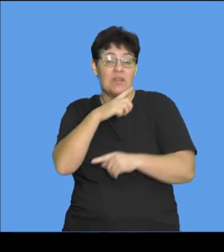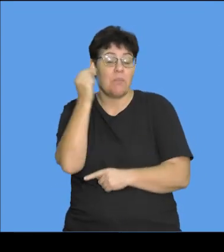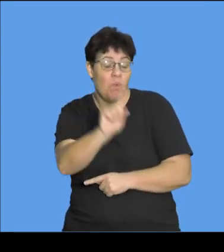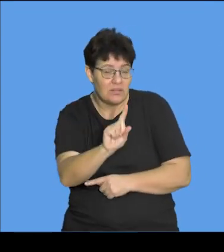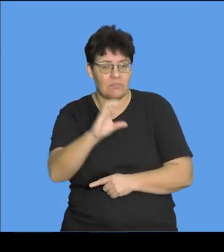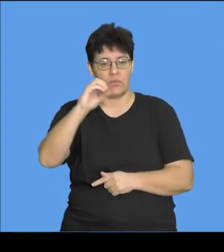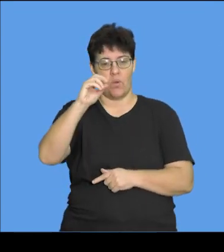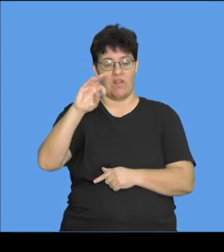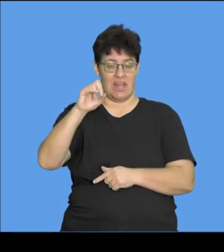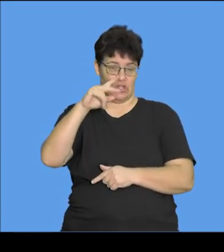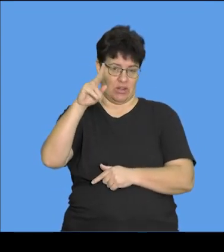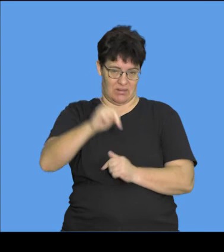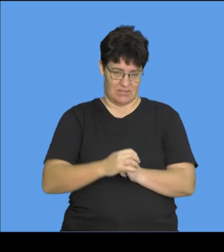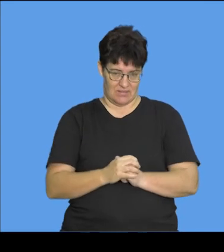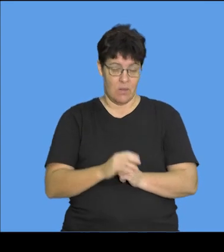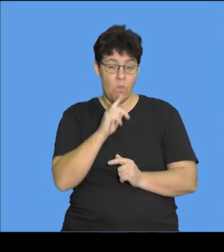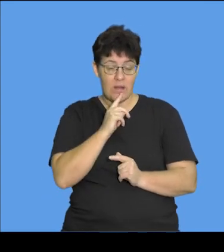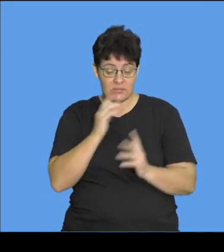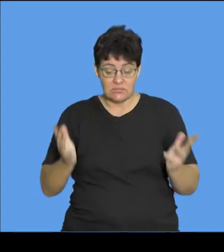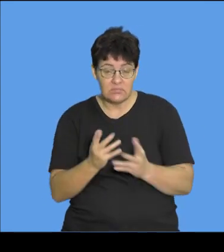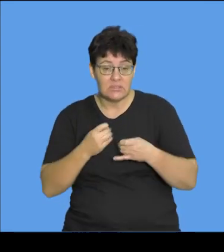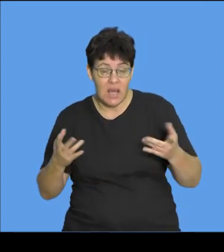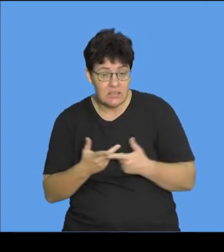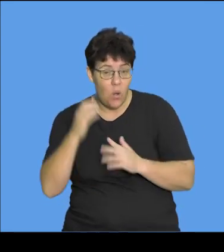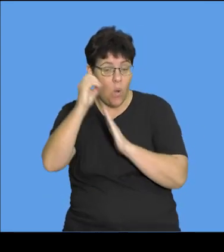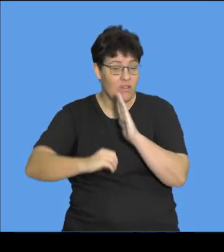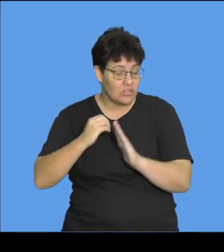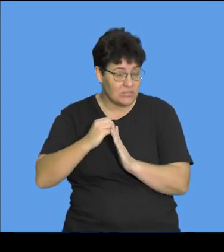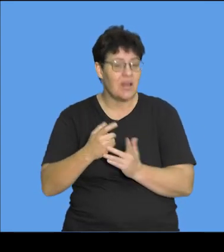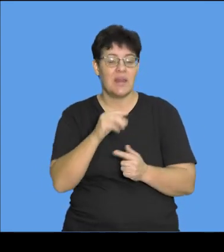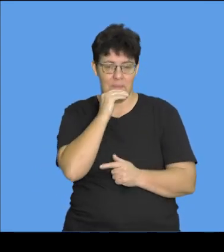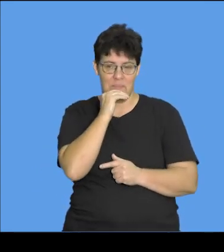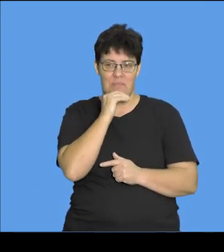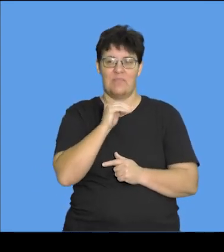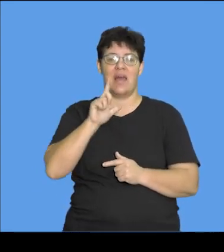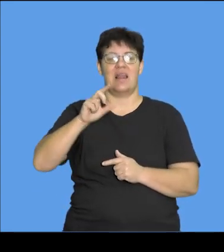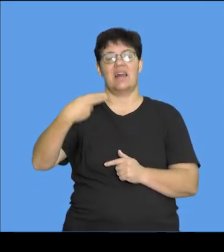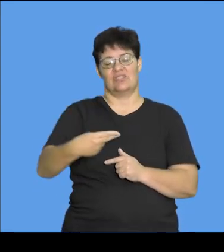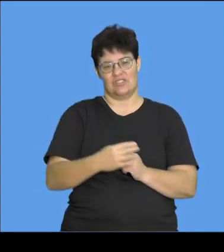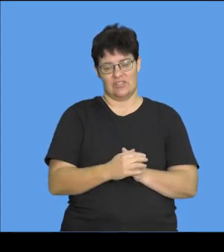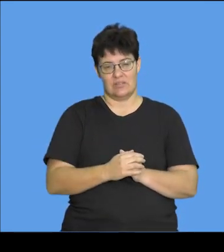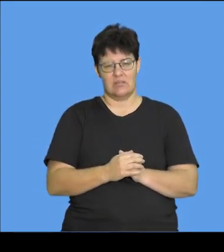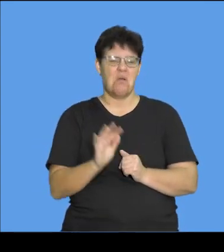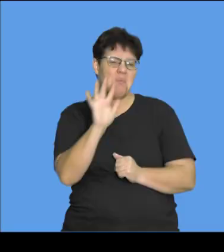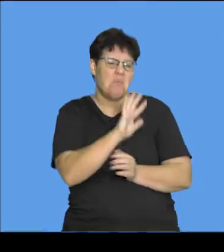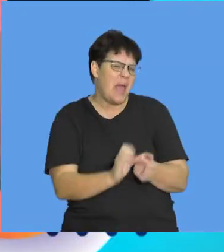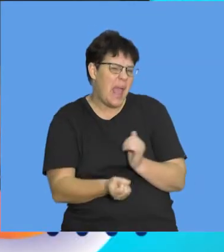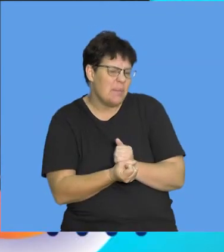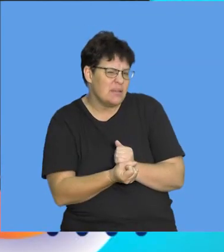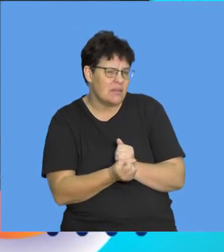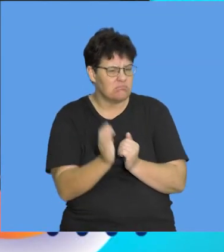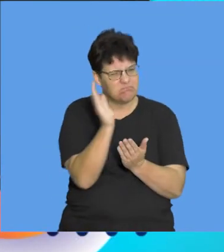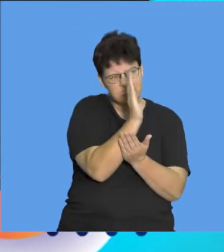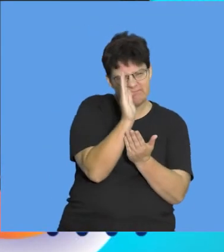stimulates ovulation? LH. When does this peak? We see the peak in LH close to day 14. So as soon as we get to